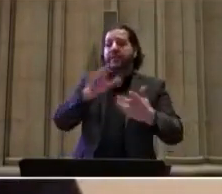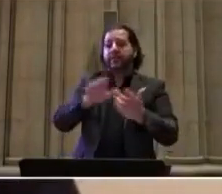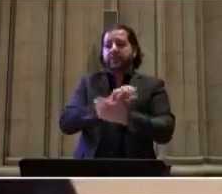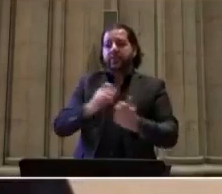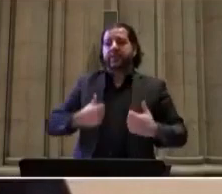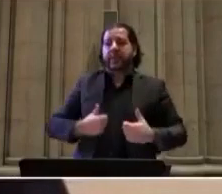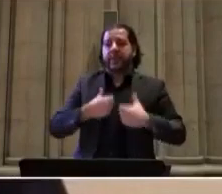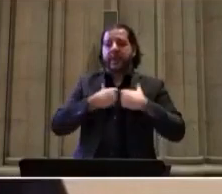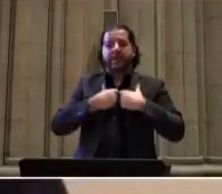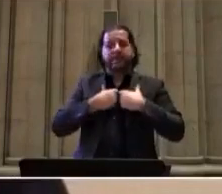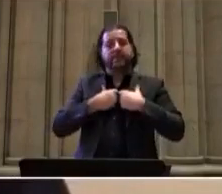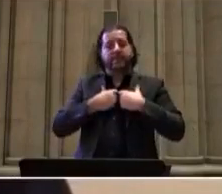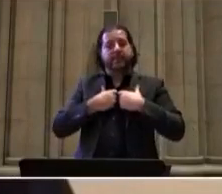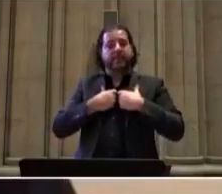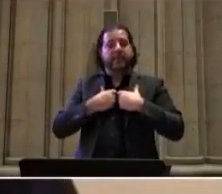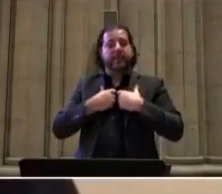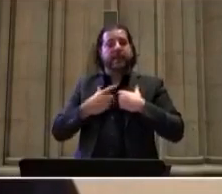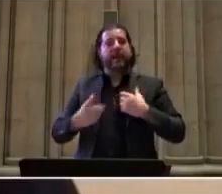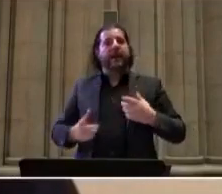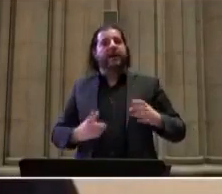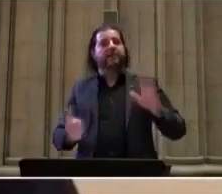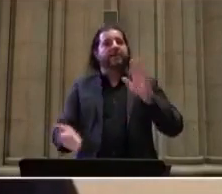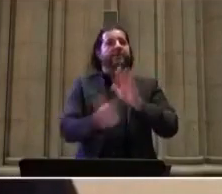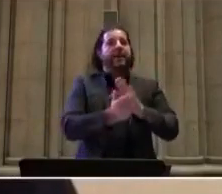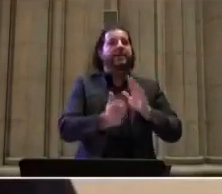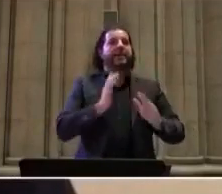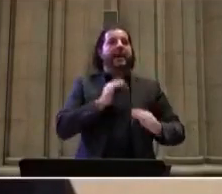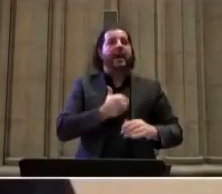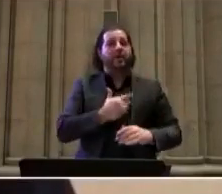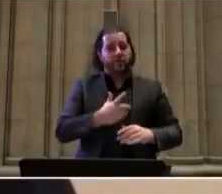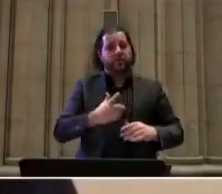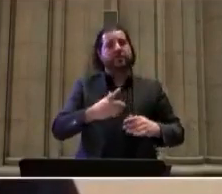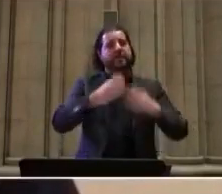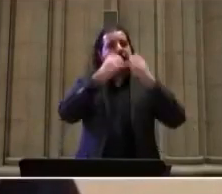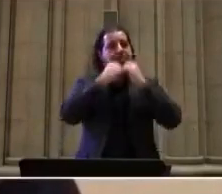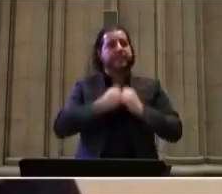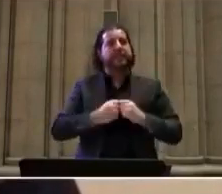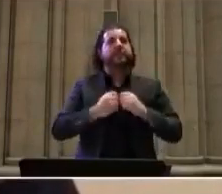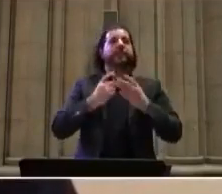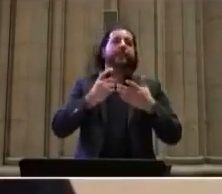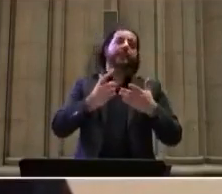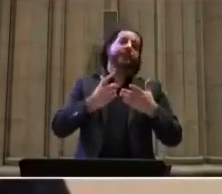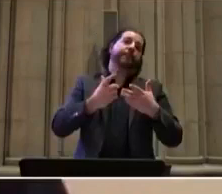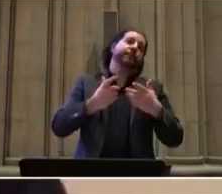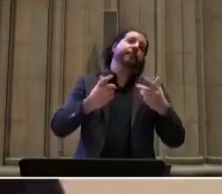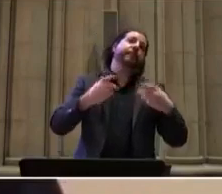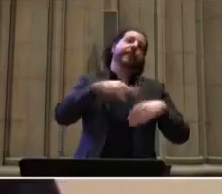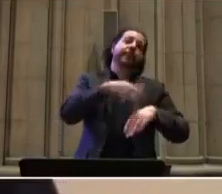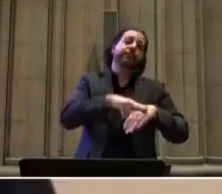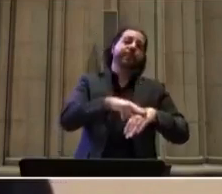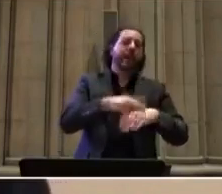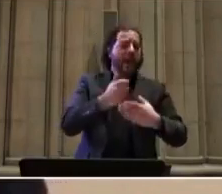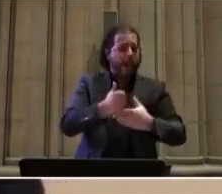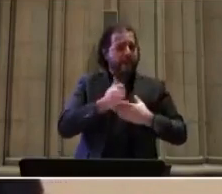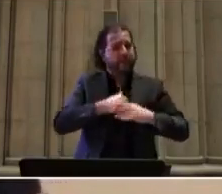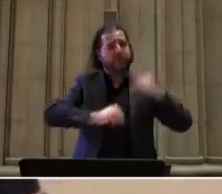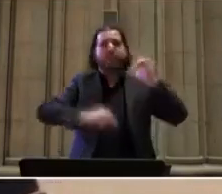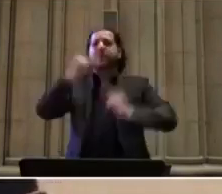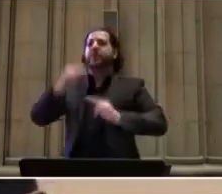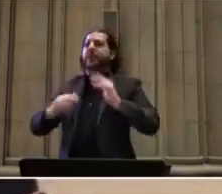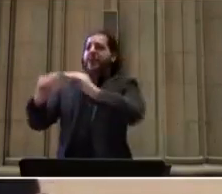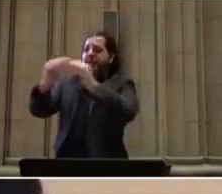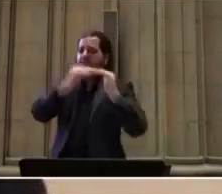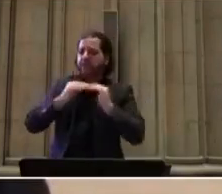lives and betrays our sacred humanity. Help us build a just society where